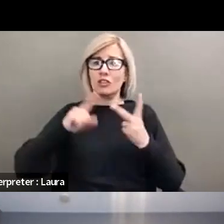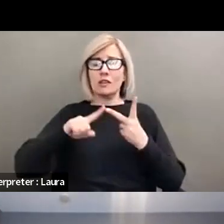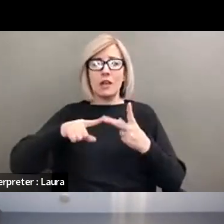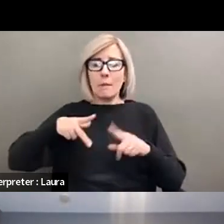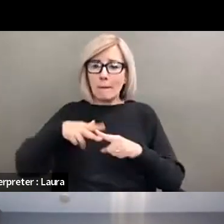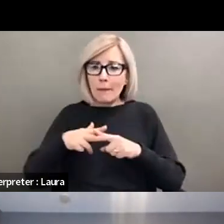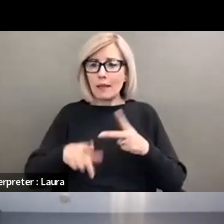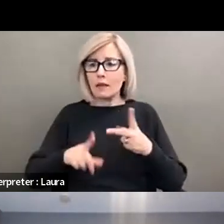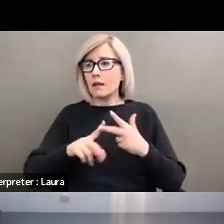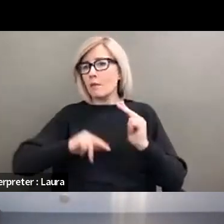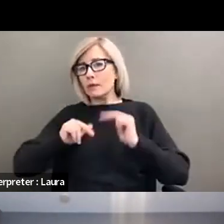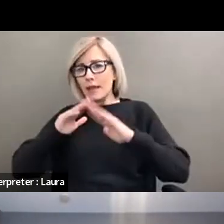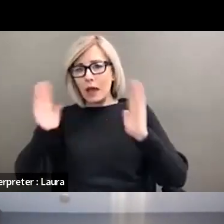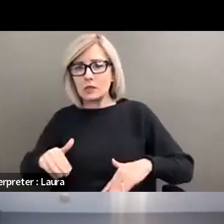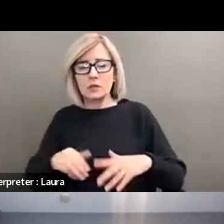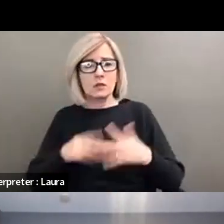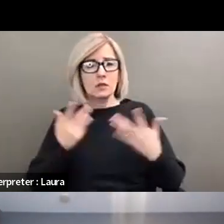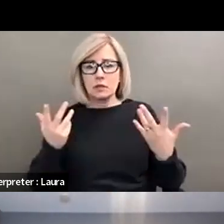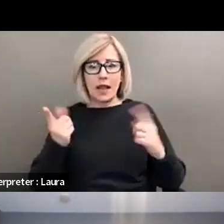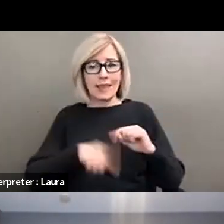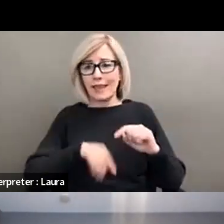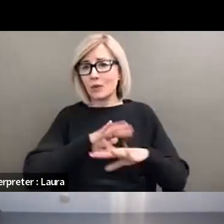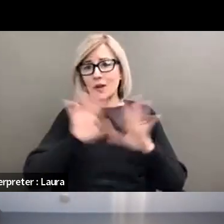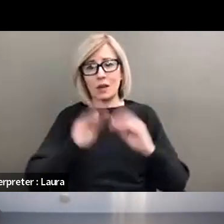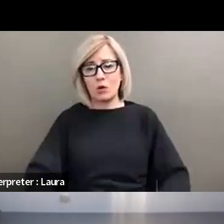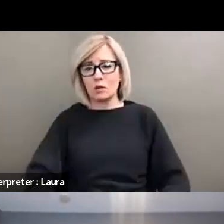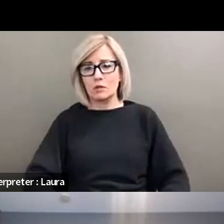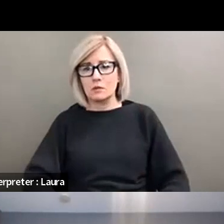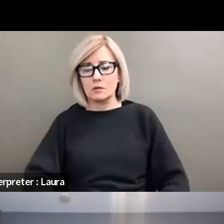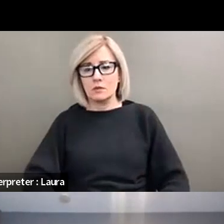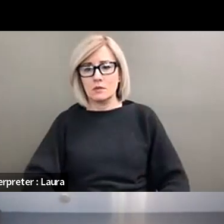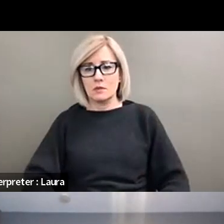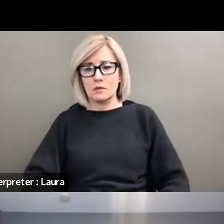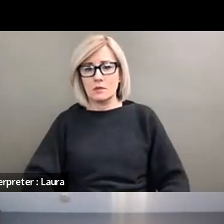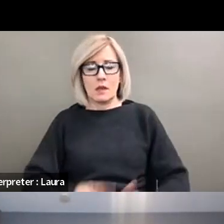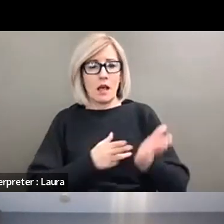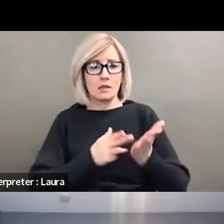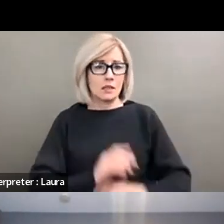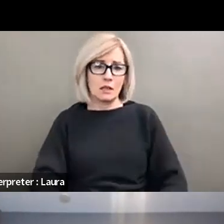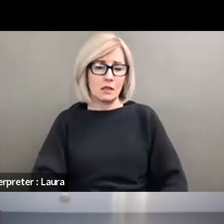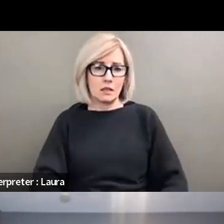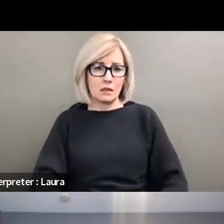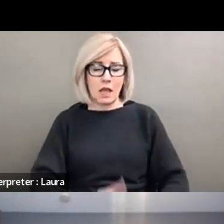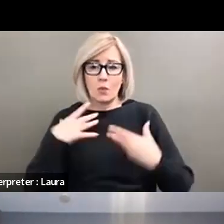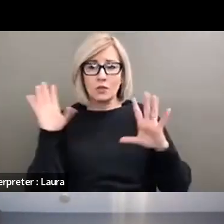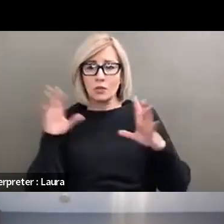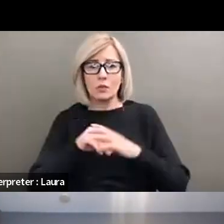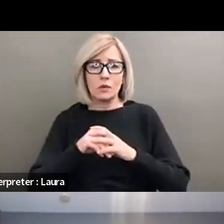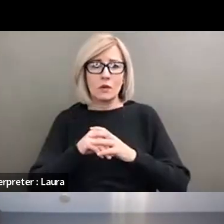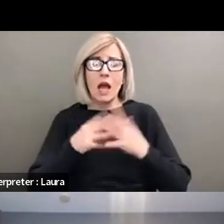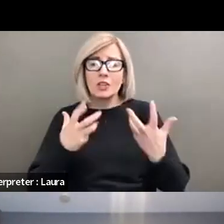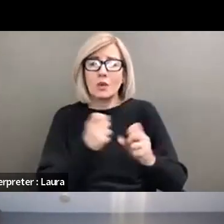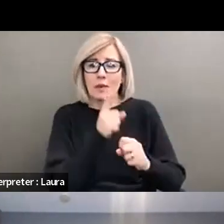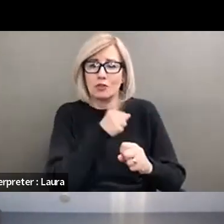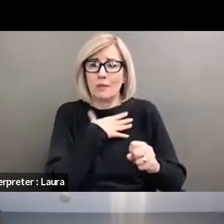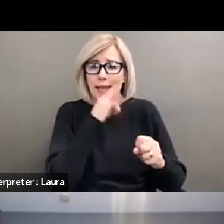building houses, and I can't even do it no more. And quite frankly, at this point, I don't want to. I want to make sure my kid's